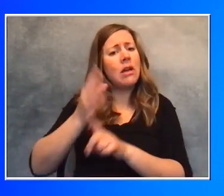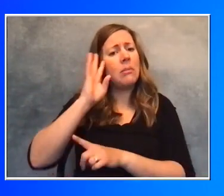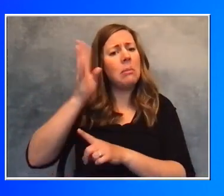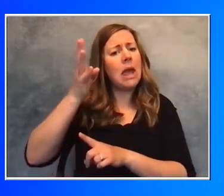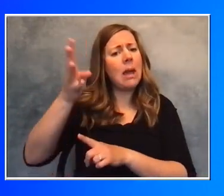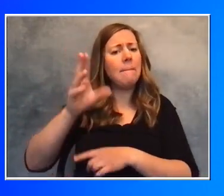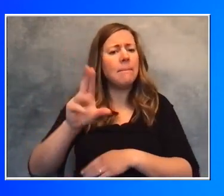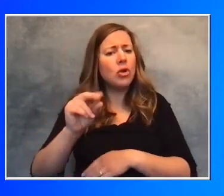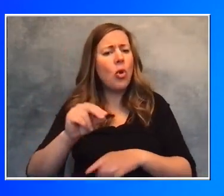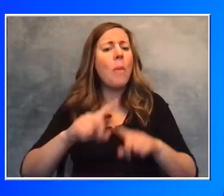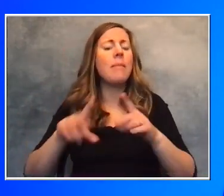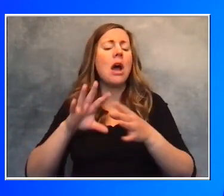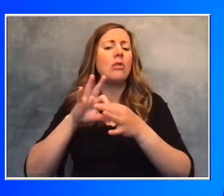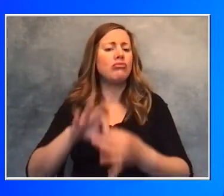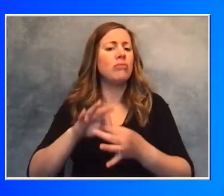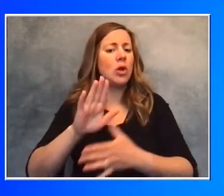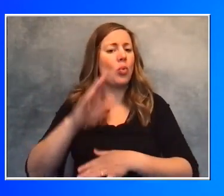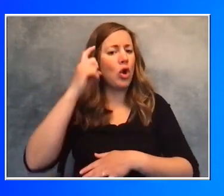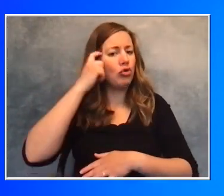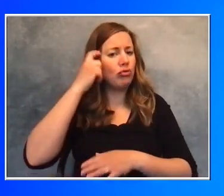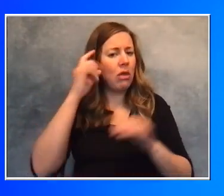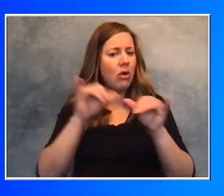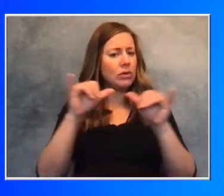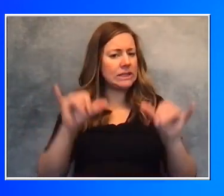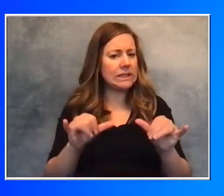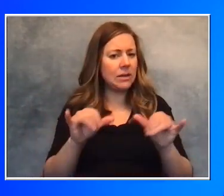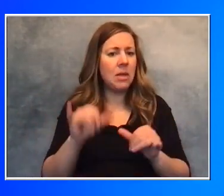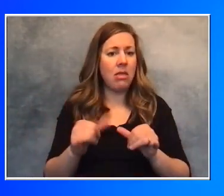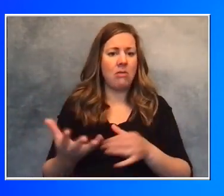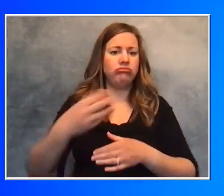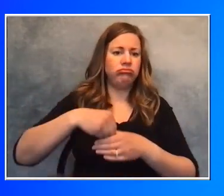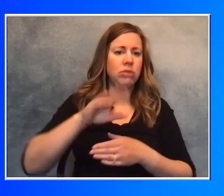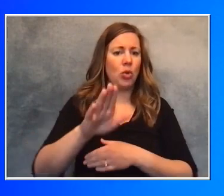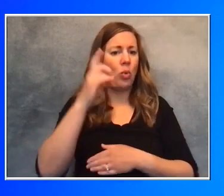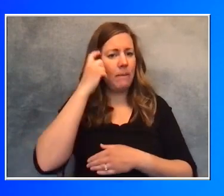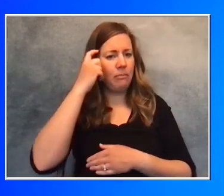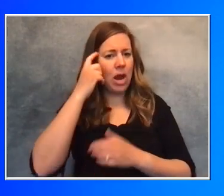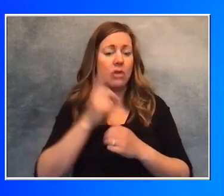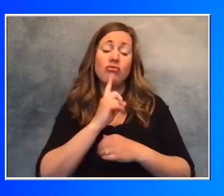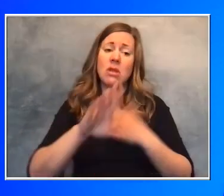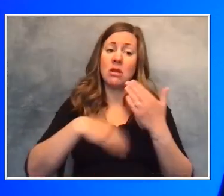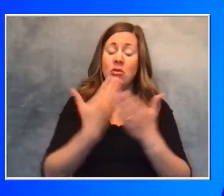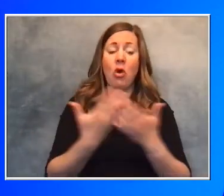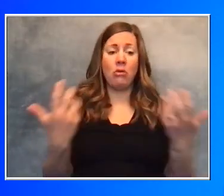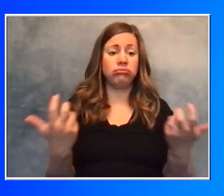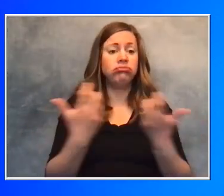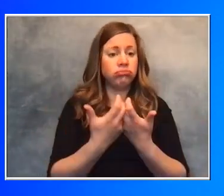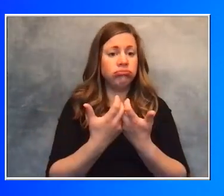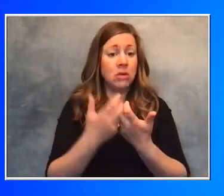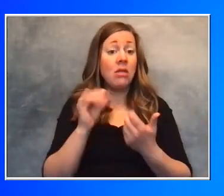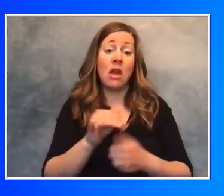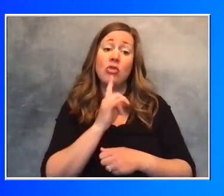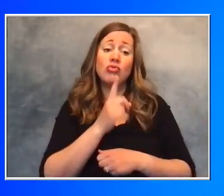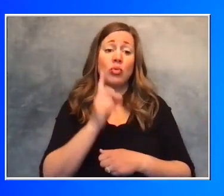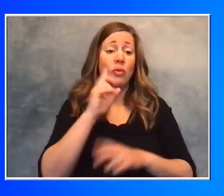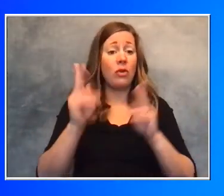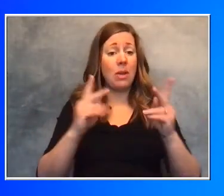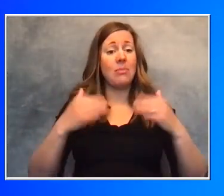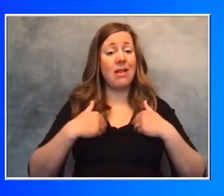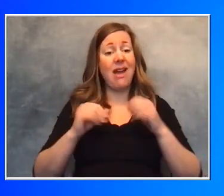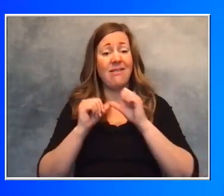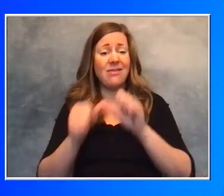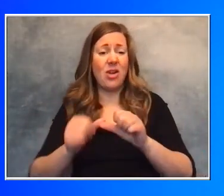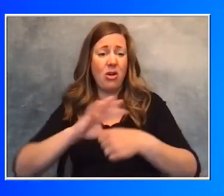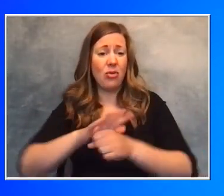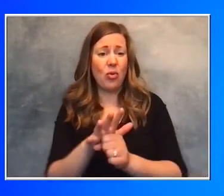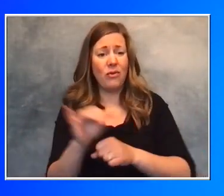neurological system, which is part of your brain. So it all fits together. That is true for patients who suffer from long COVID as well. There